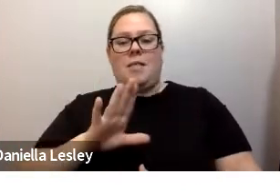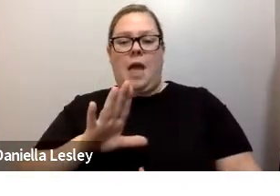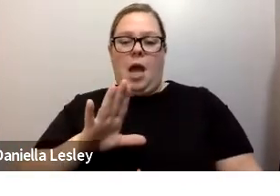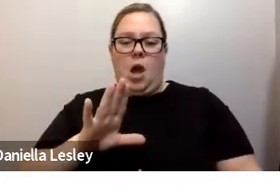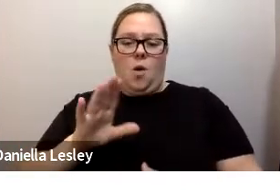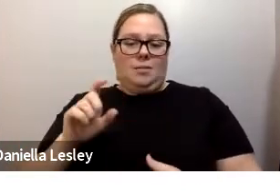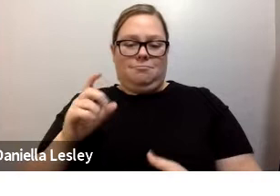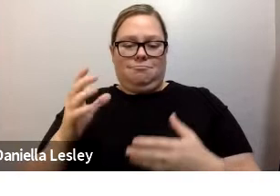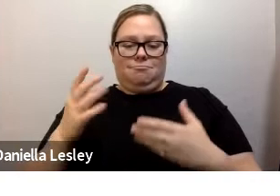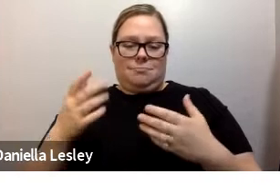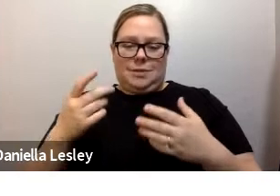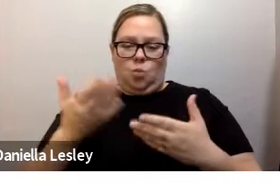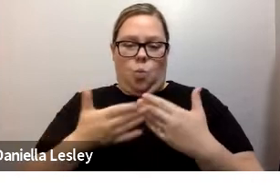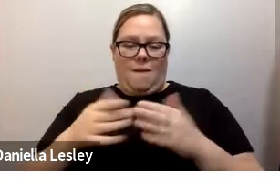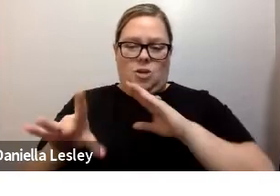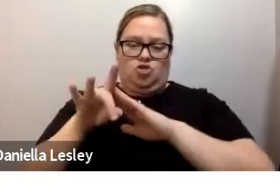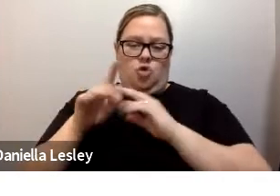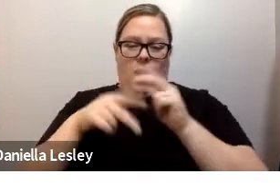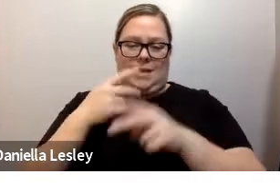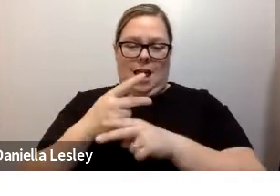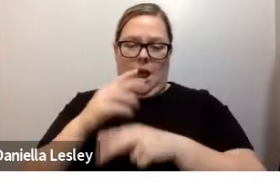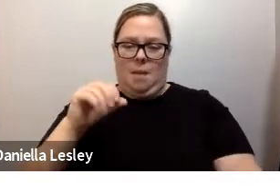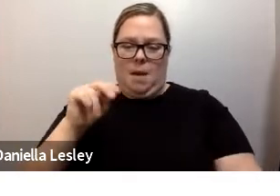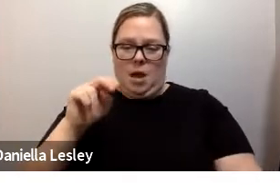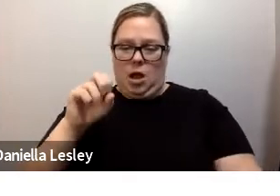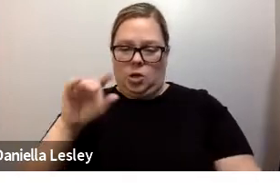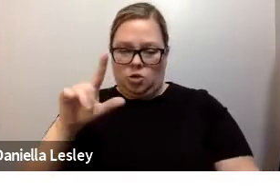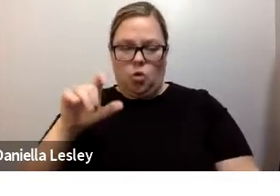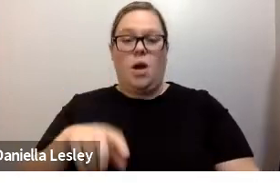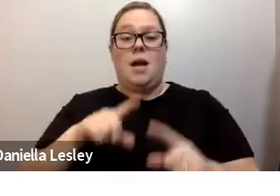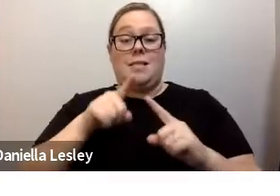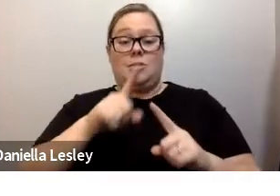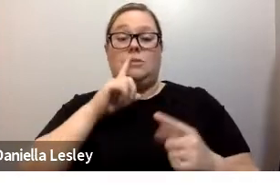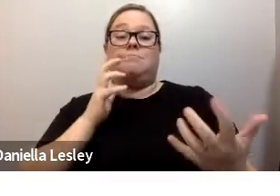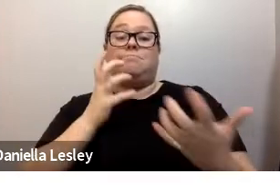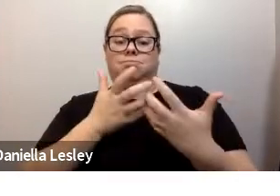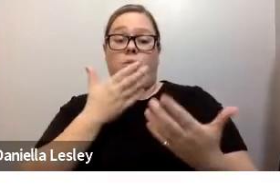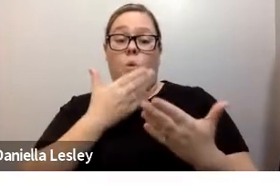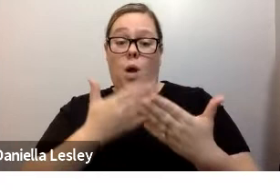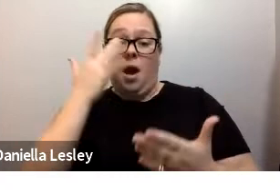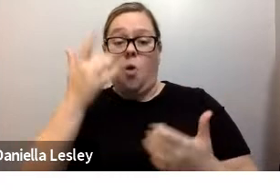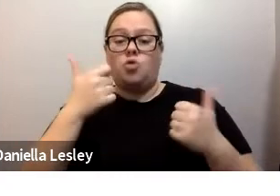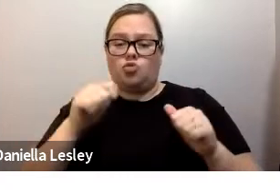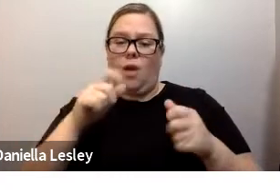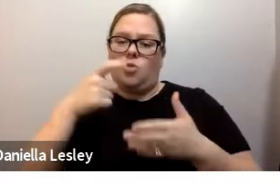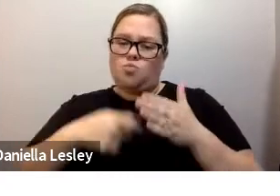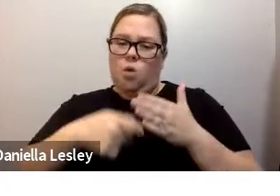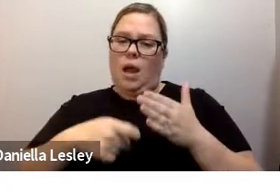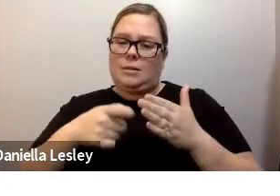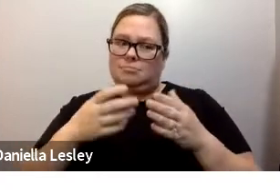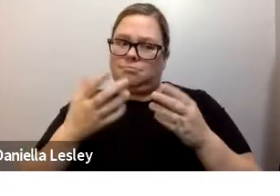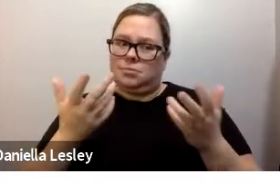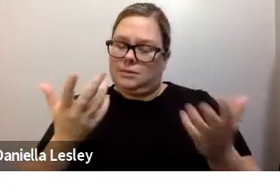choice. And this one fits in really well in that segment because ultimately we're trying to get the price down. But there is